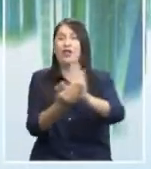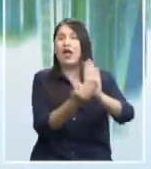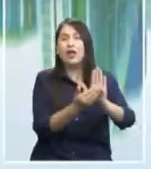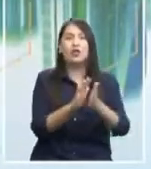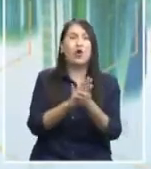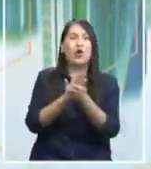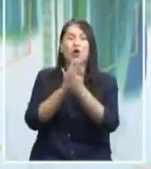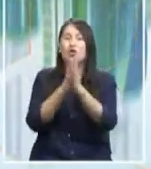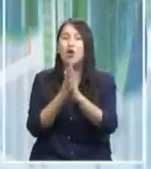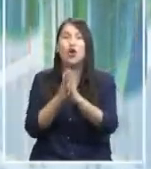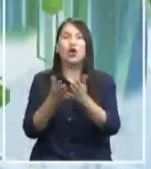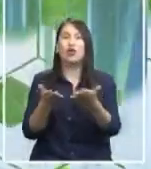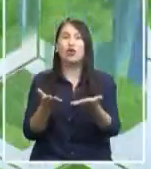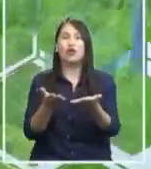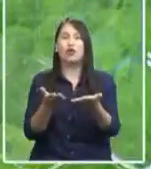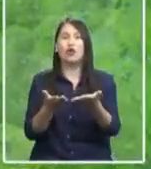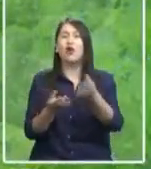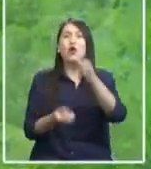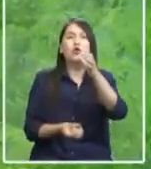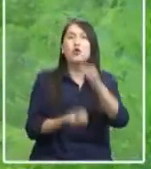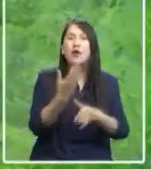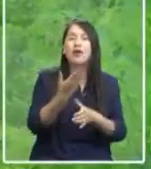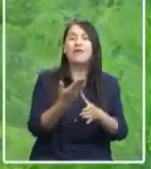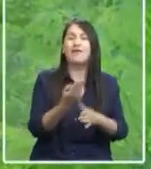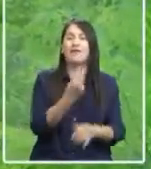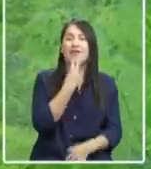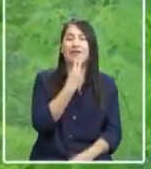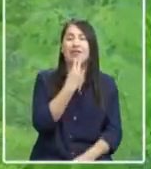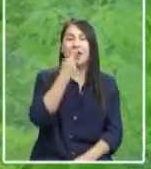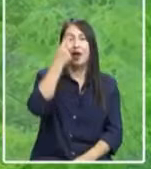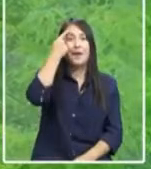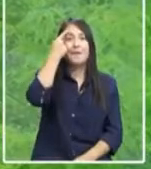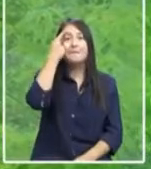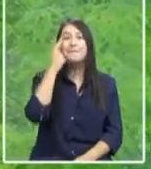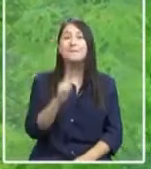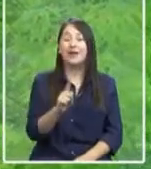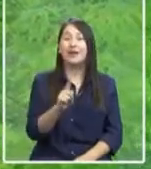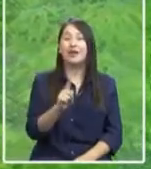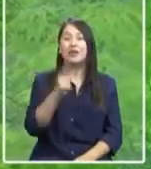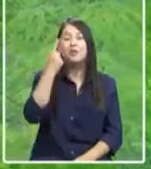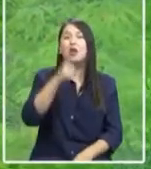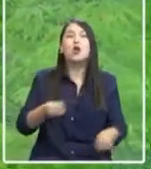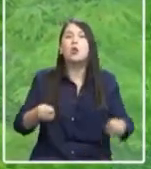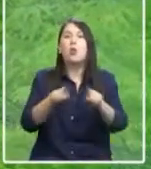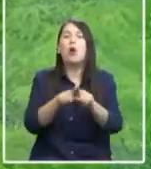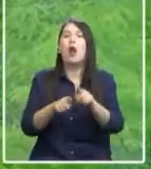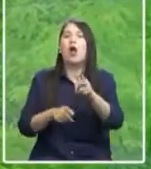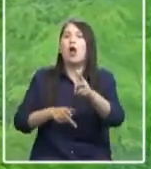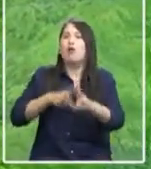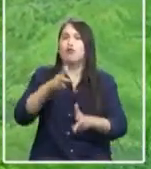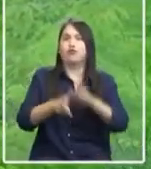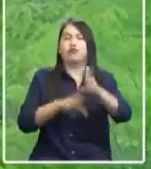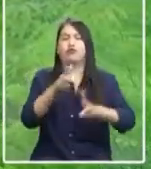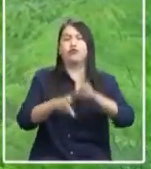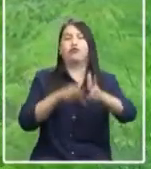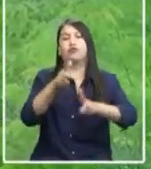But the train is heading for the last station, where it will explode and end